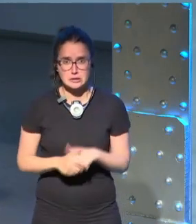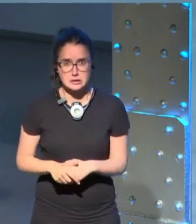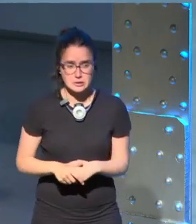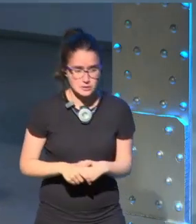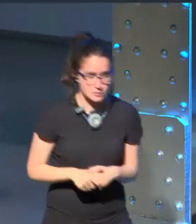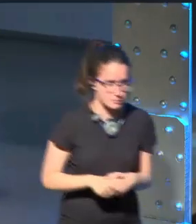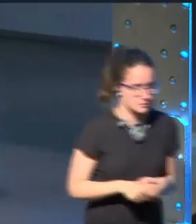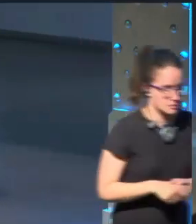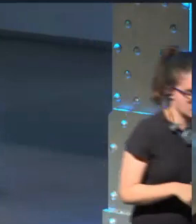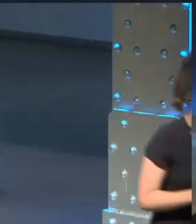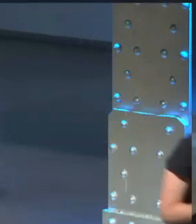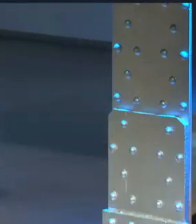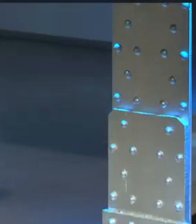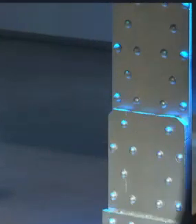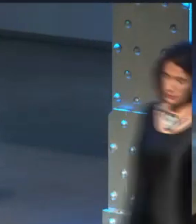Sí, pero